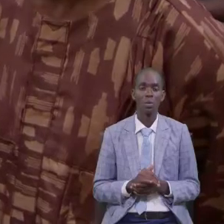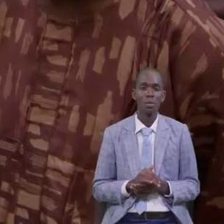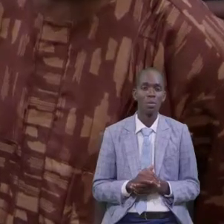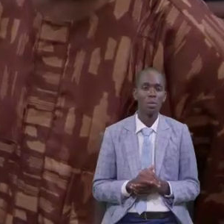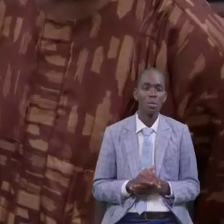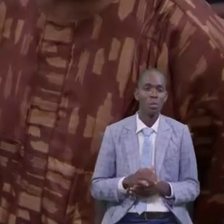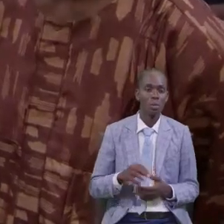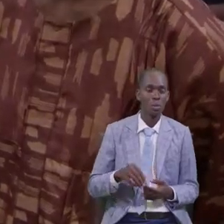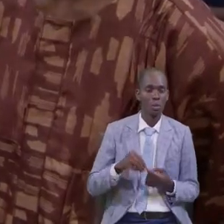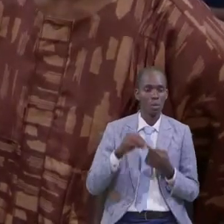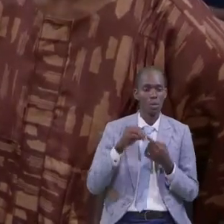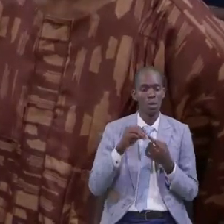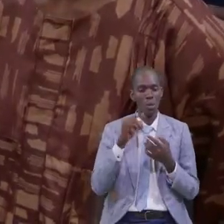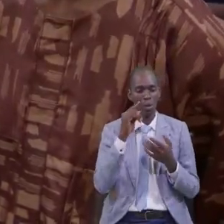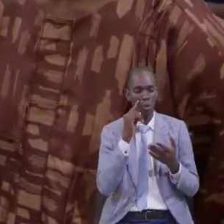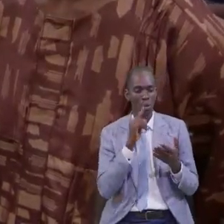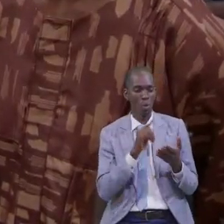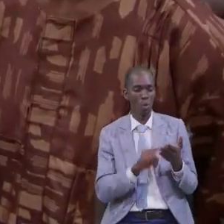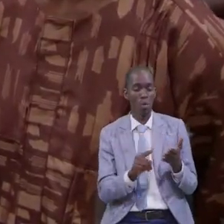observable salvation.